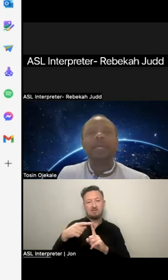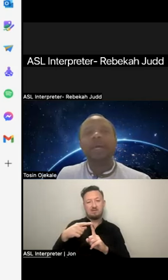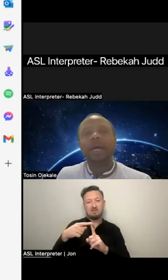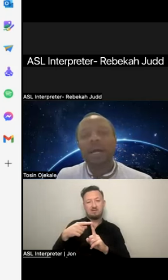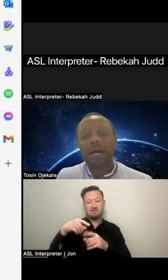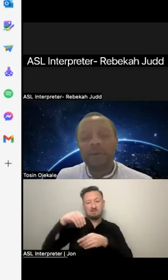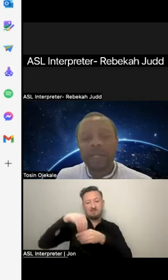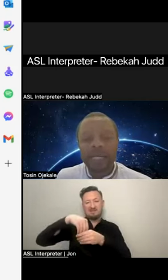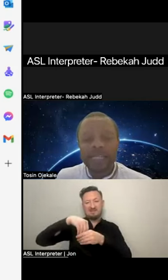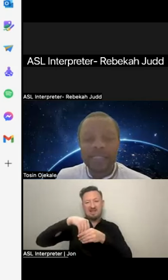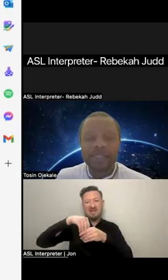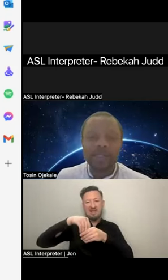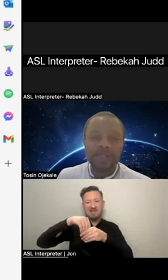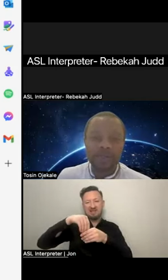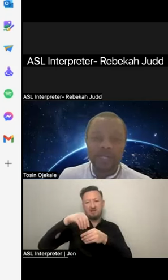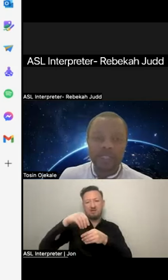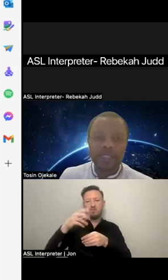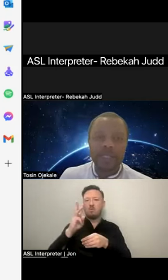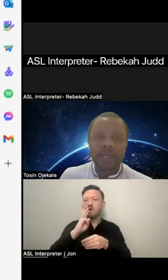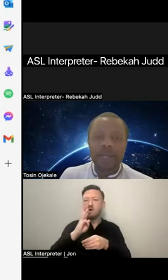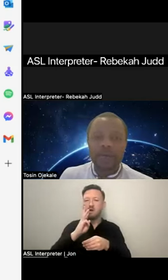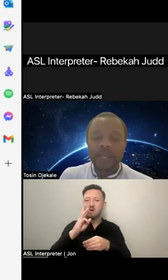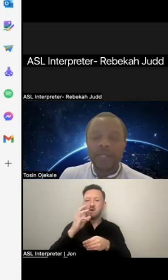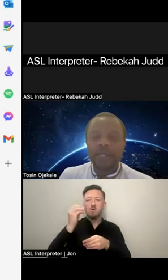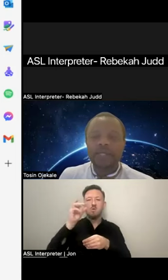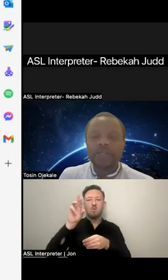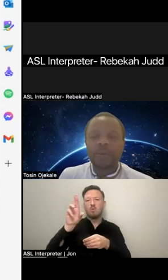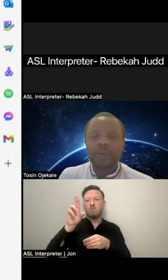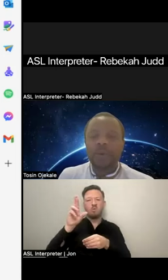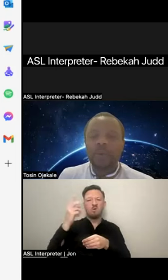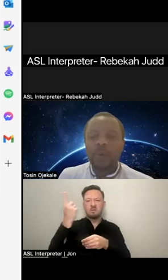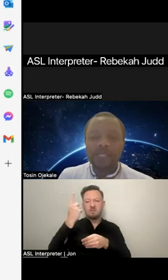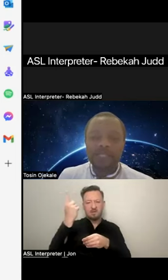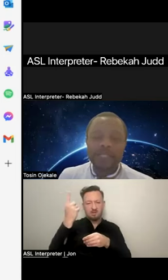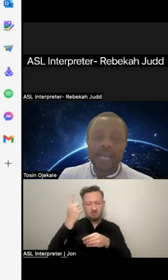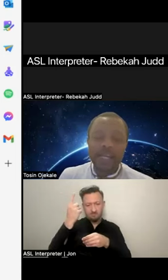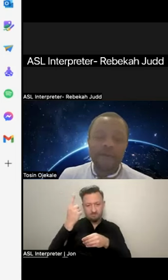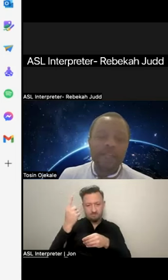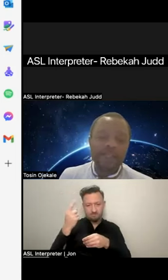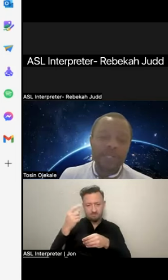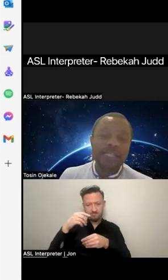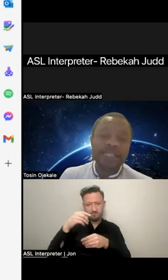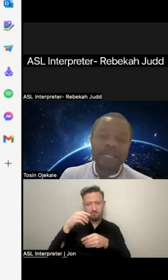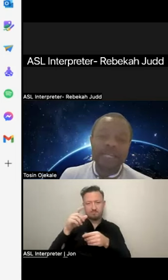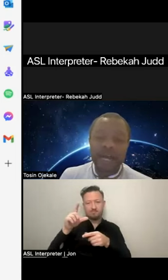liquid connected to it. Okay, so once any